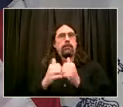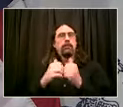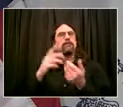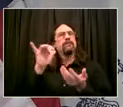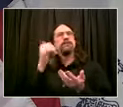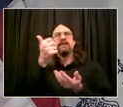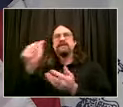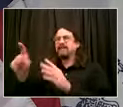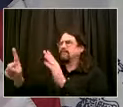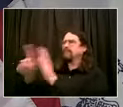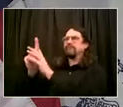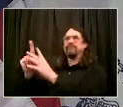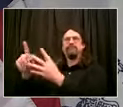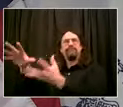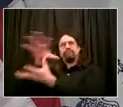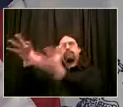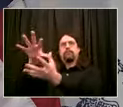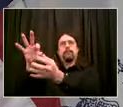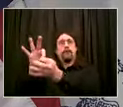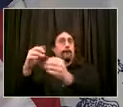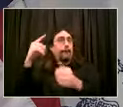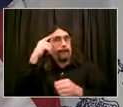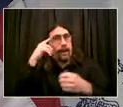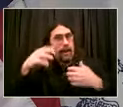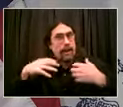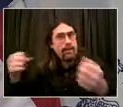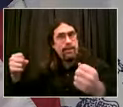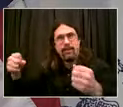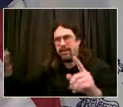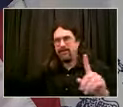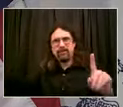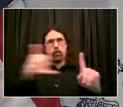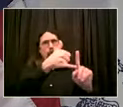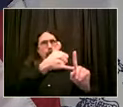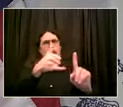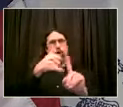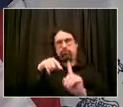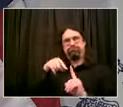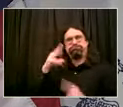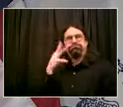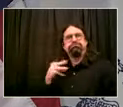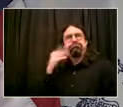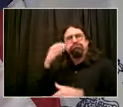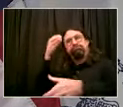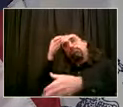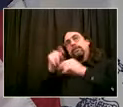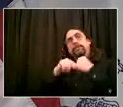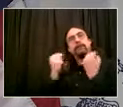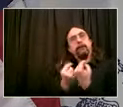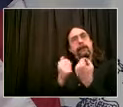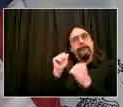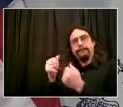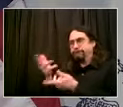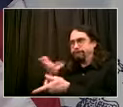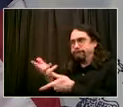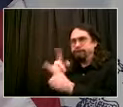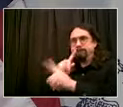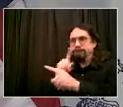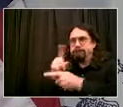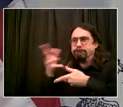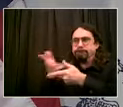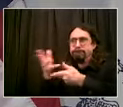this year and next year to something I think will be a citywide approach, because I think it's going to prove to be extraordinarily effective